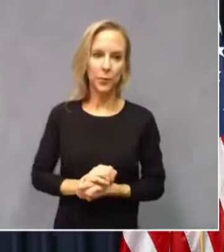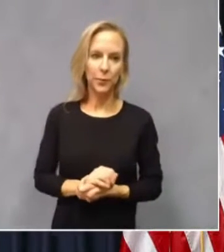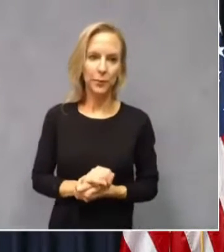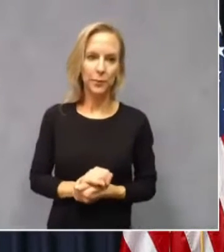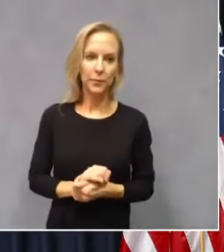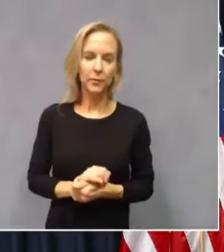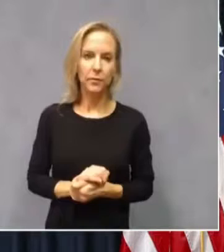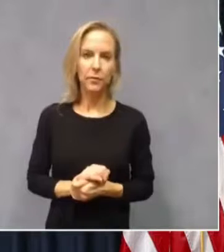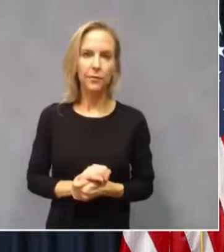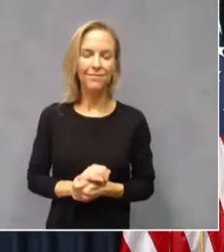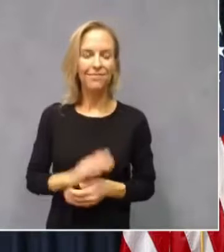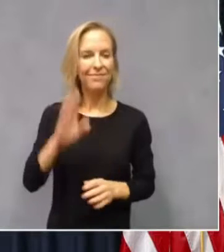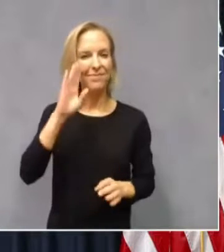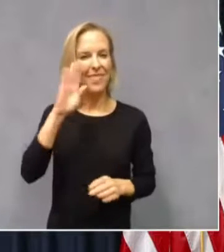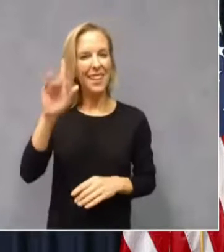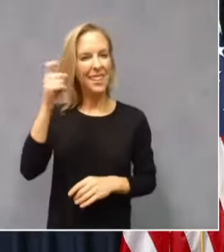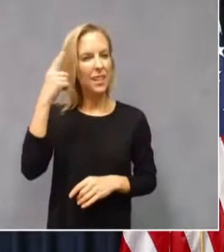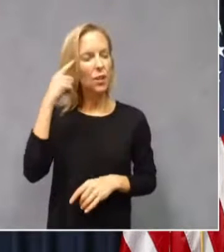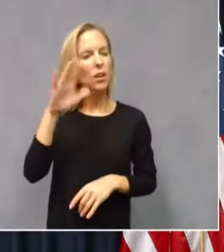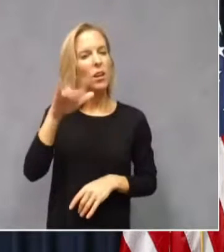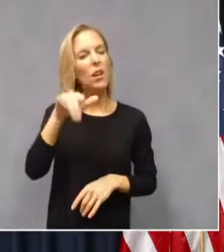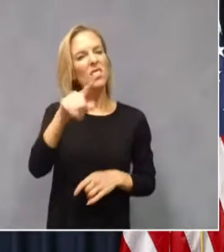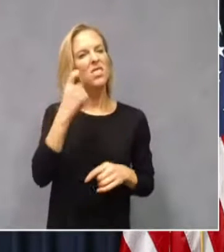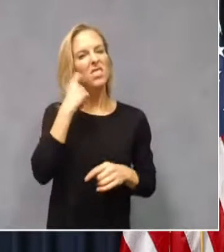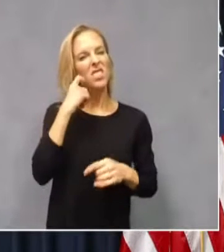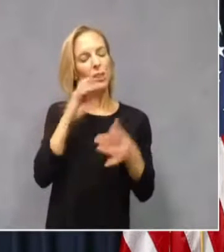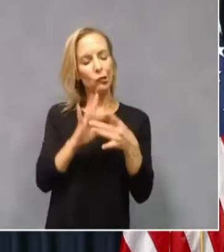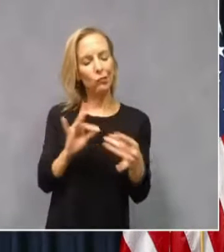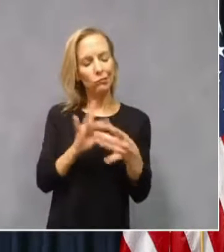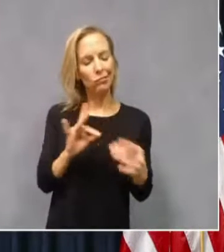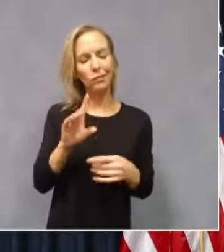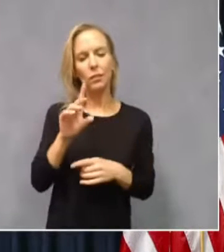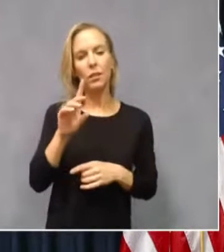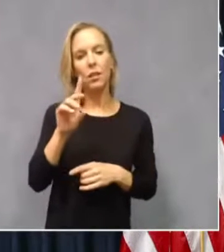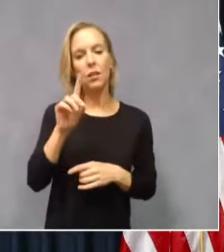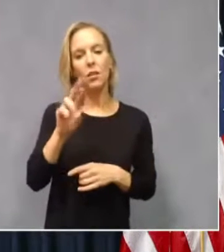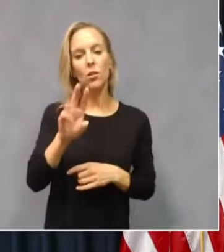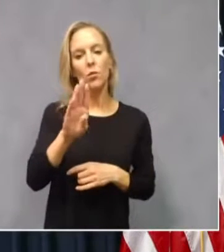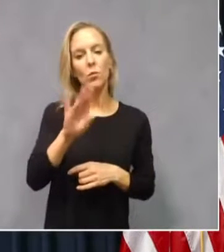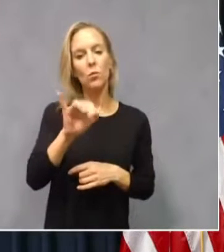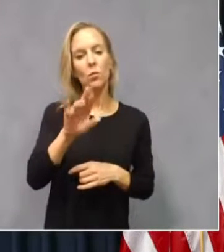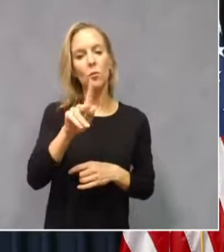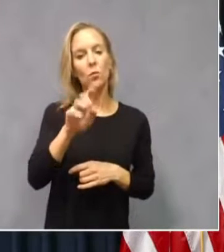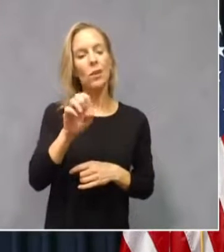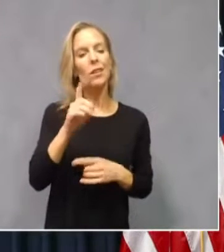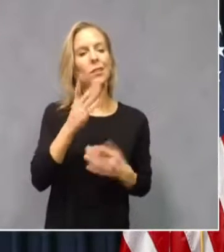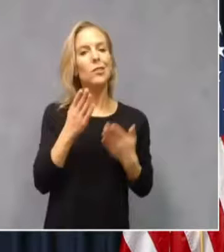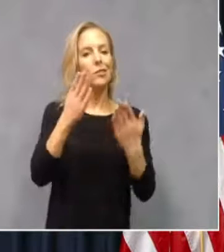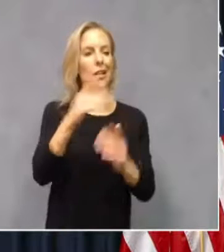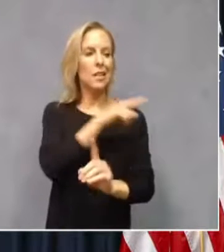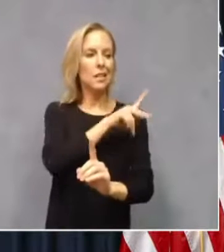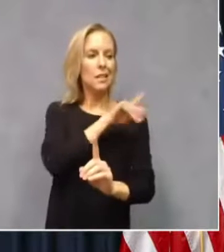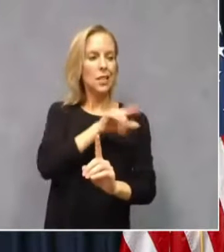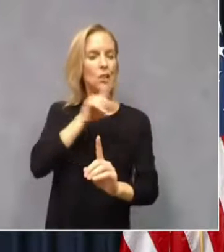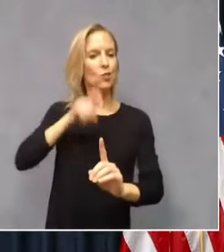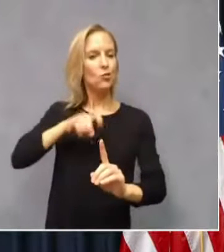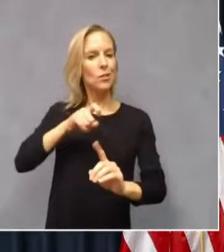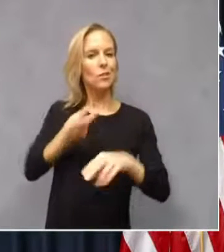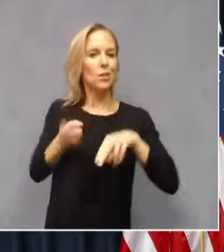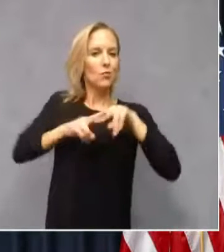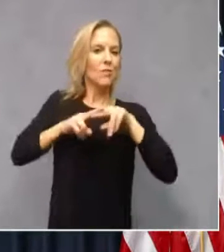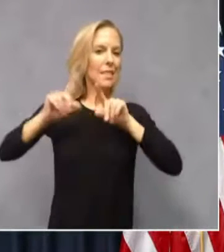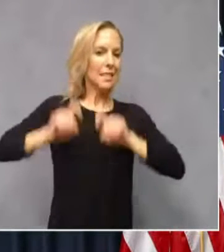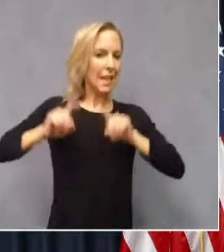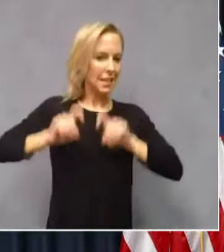Hi, Governor. You said earlier today that Dr. Burke suggested Kentucky needs to increase its testing of those between